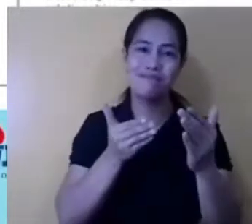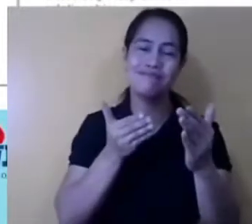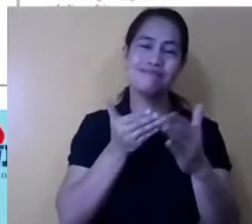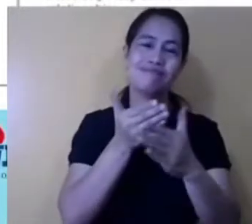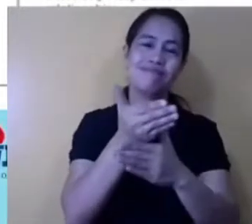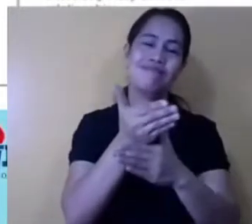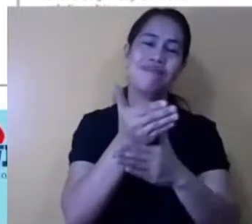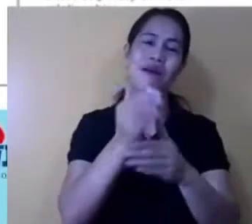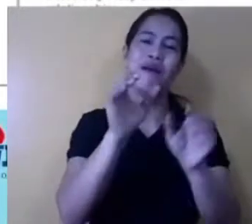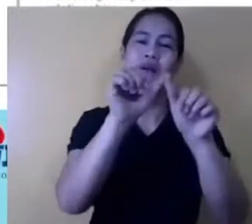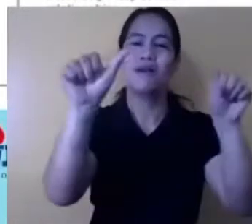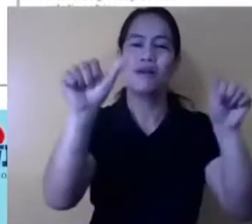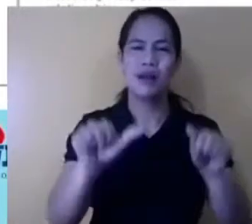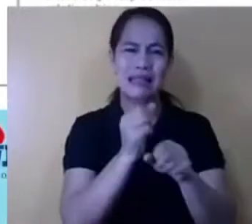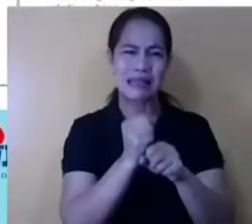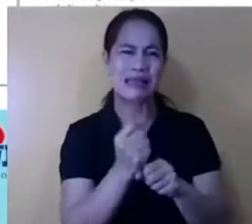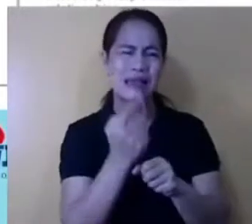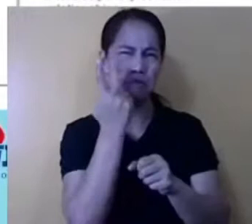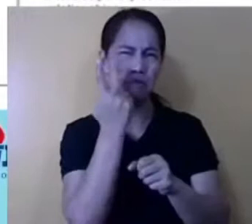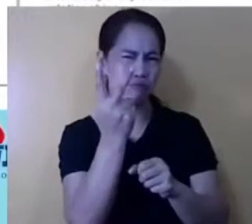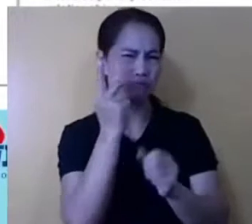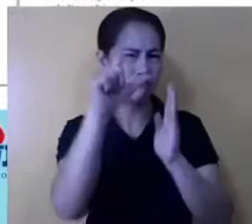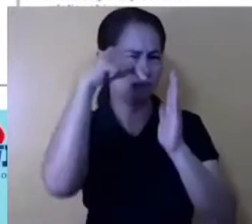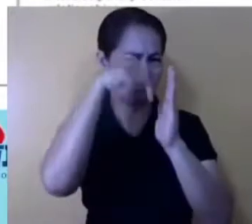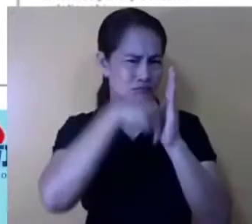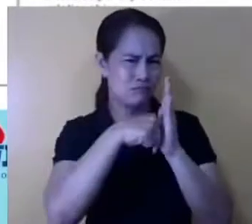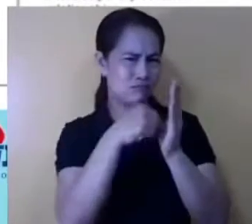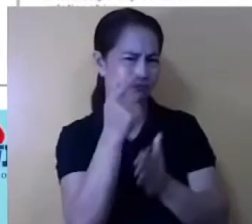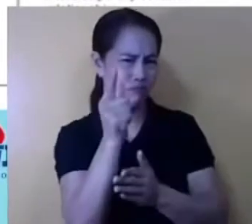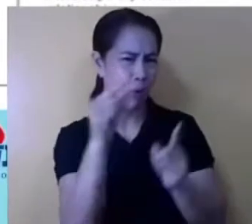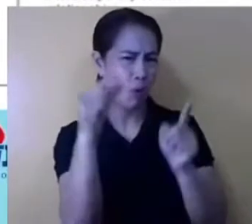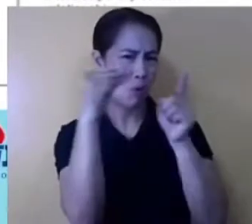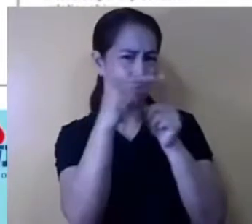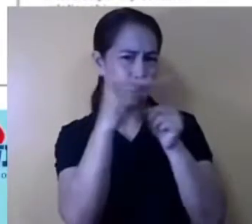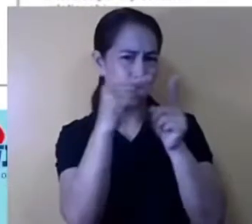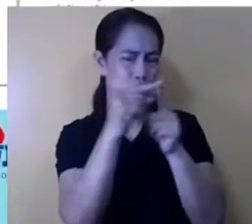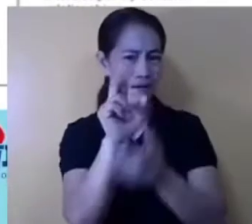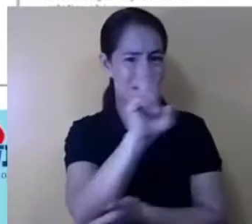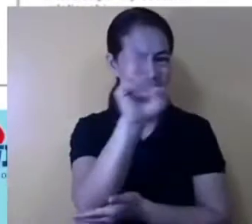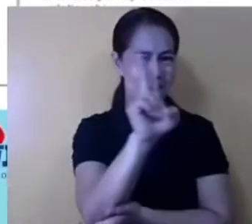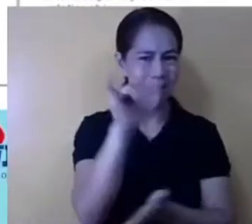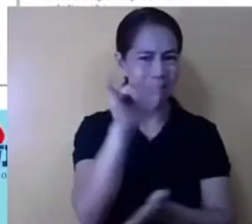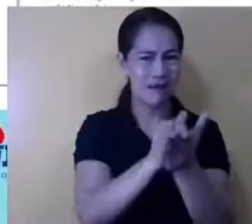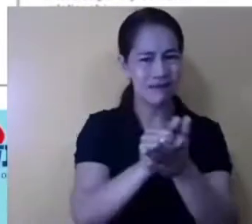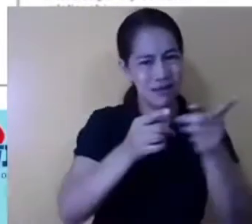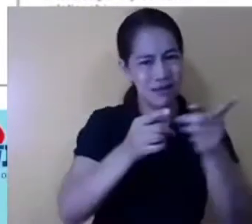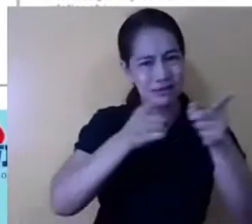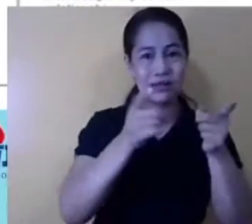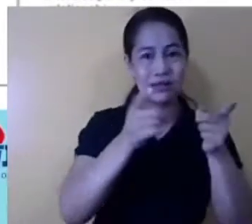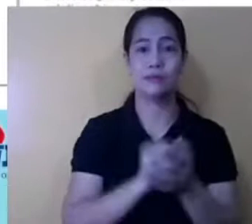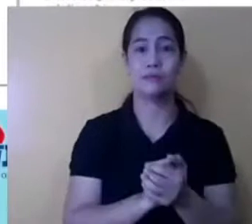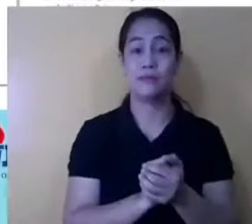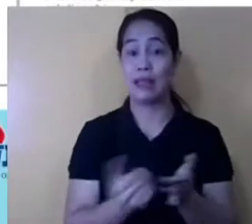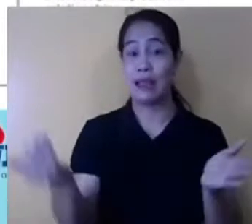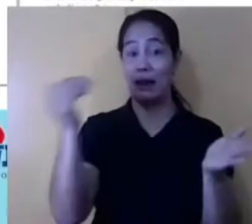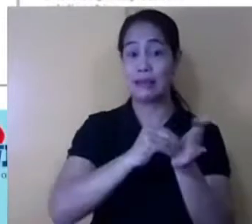areas. Let us take a deeper look of the words used in that description. Again, the teacher